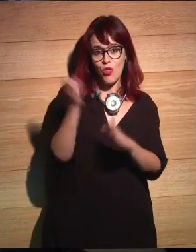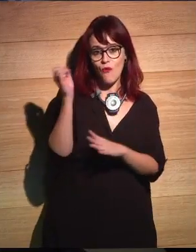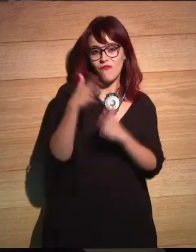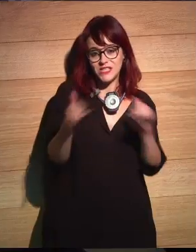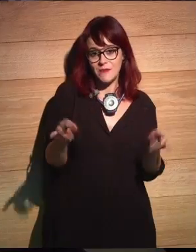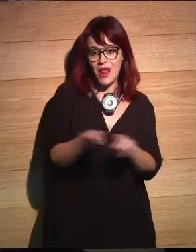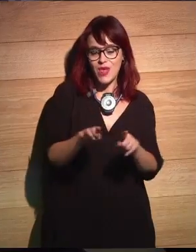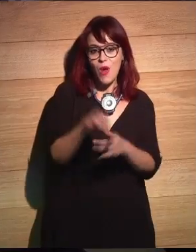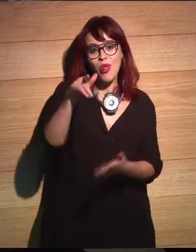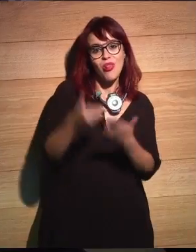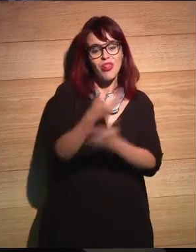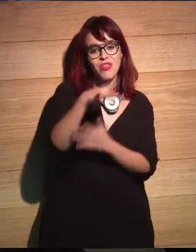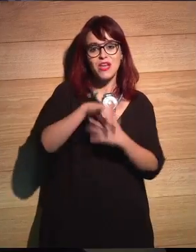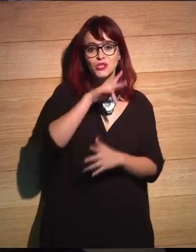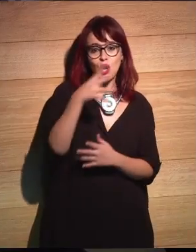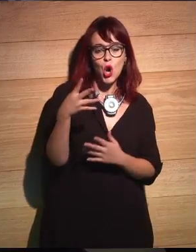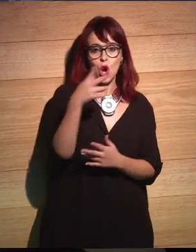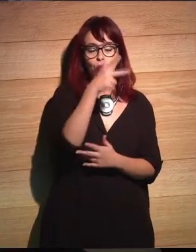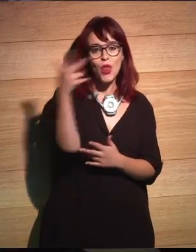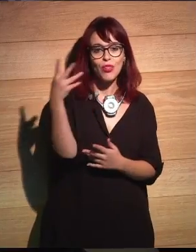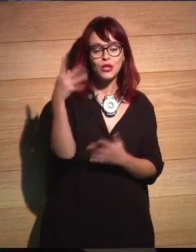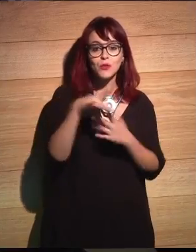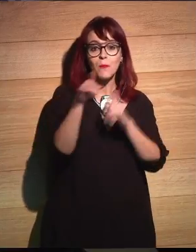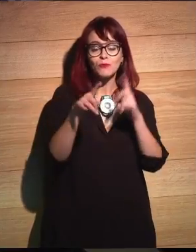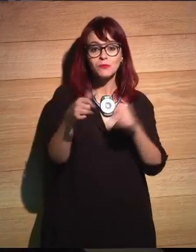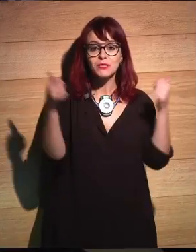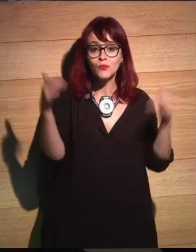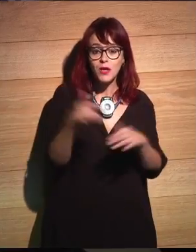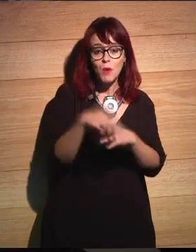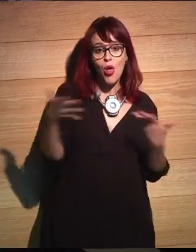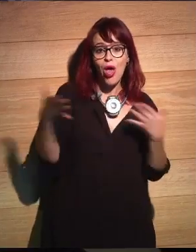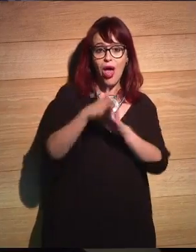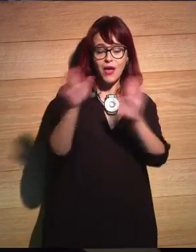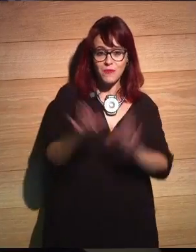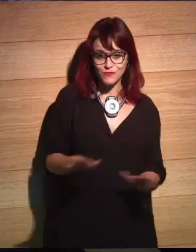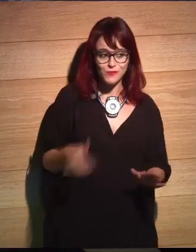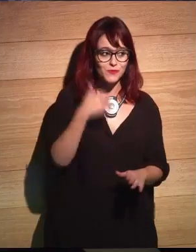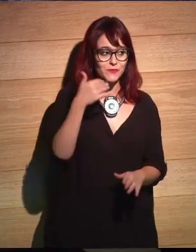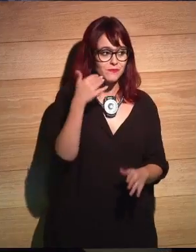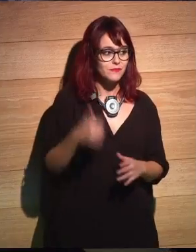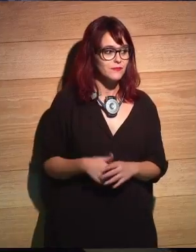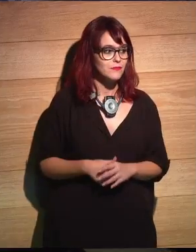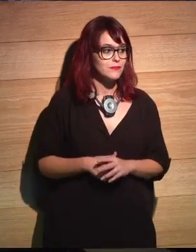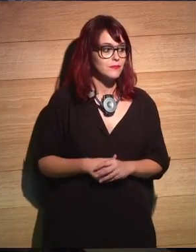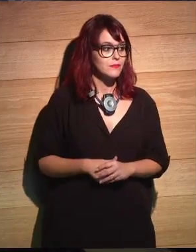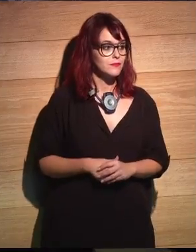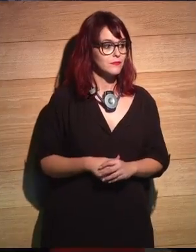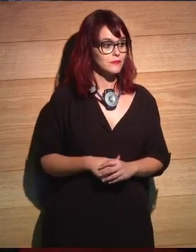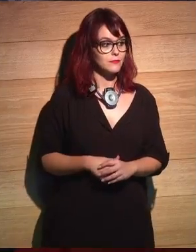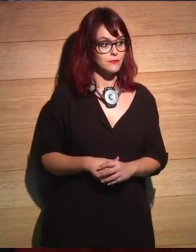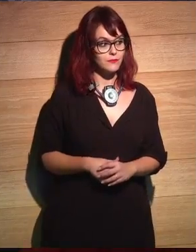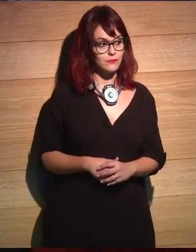the work of translators than this debate and the festival